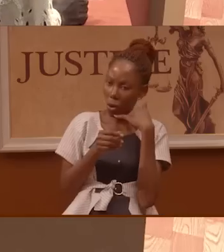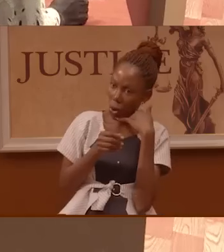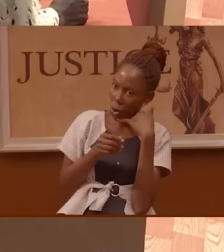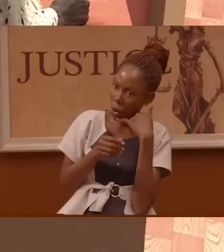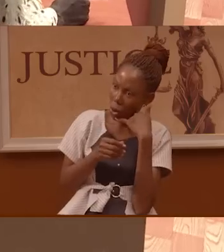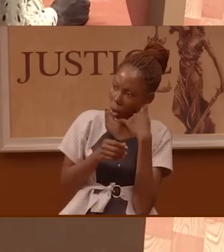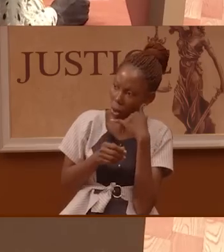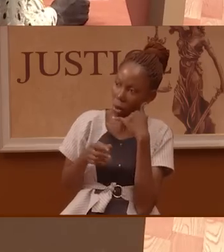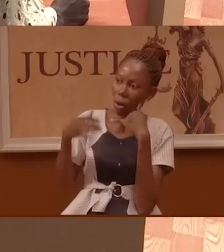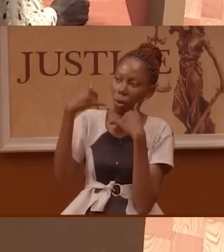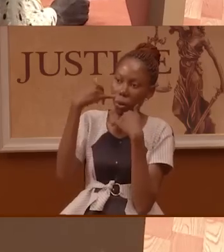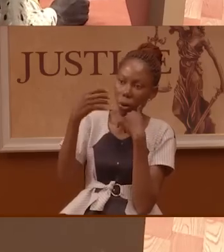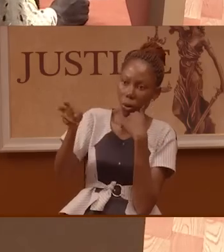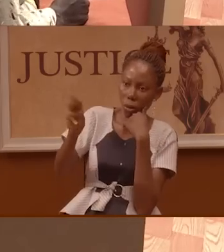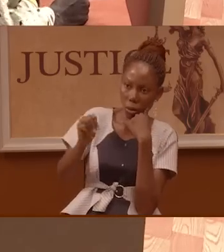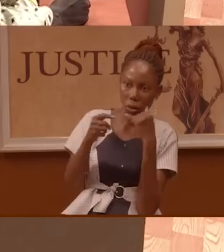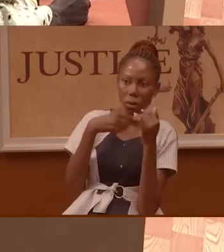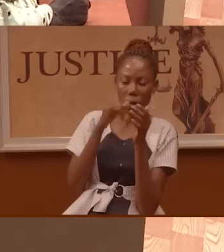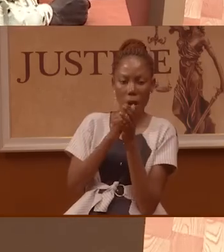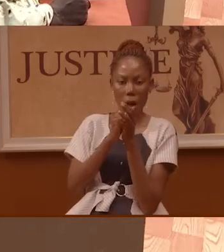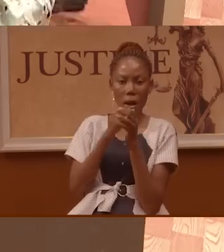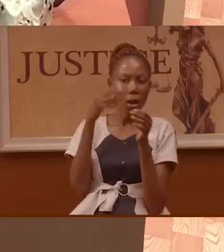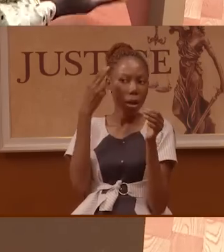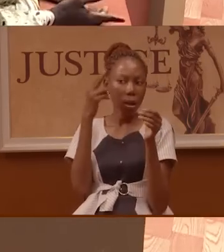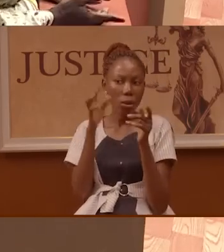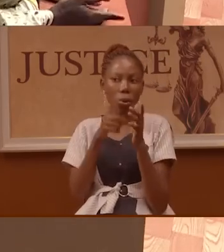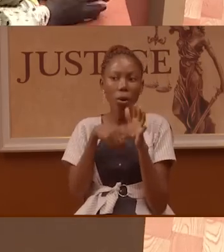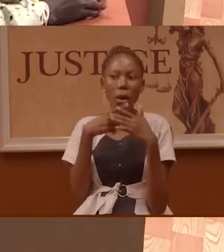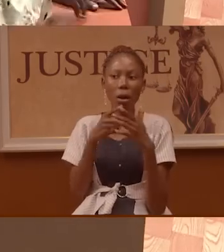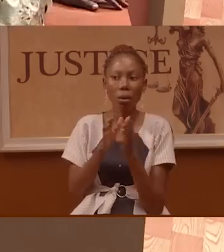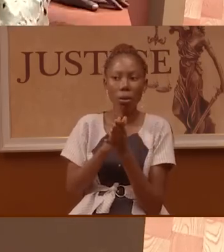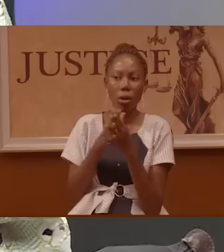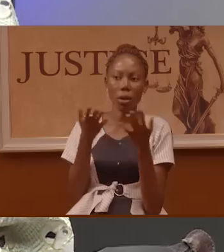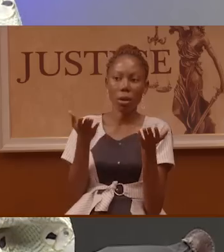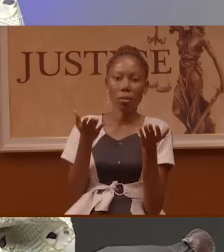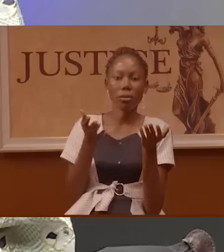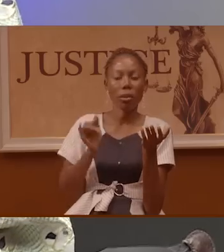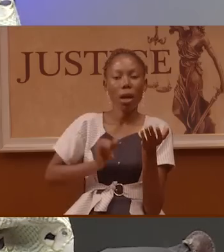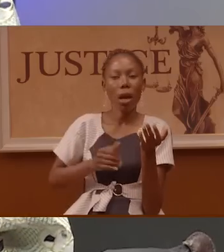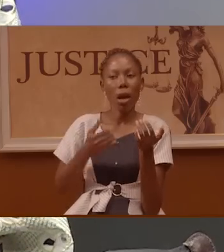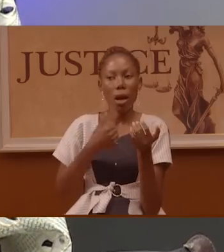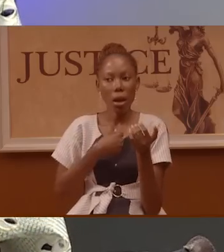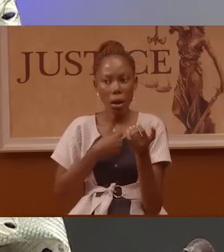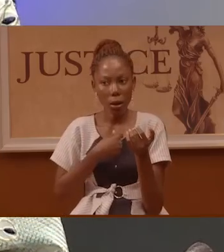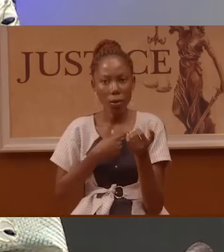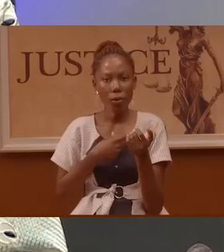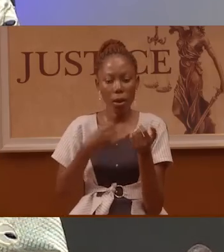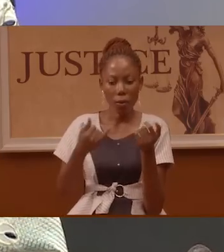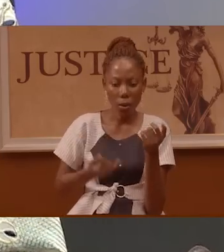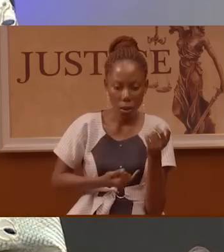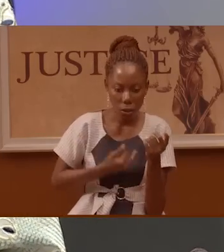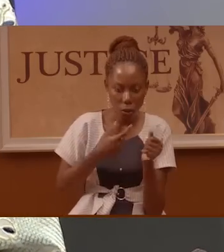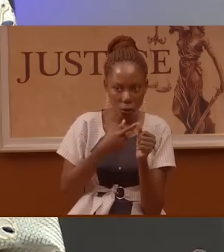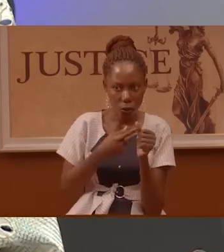which is pastor. He said, Auntie, I asked, what is happening? He said, I have an invitation letter